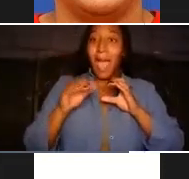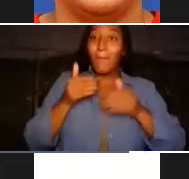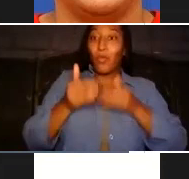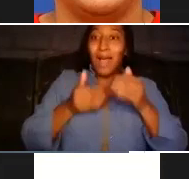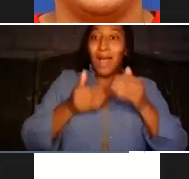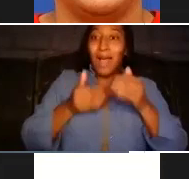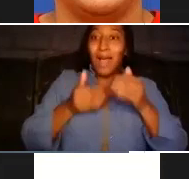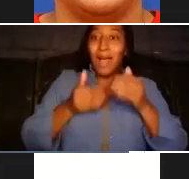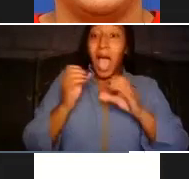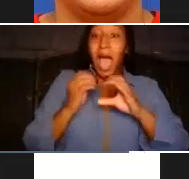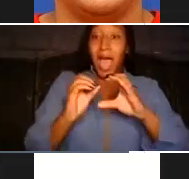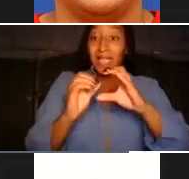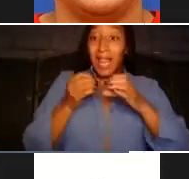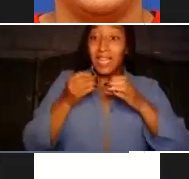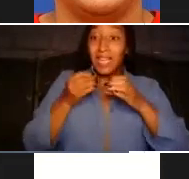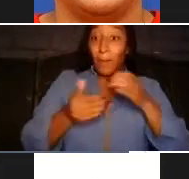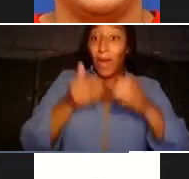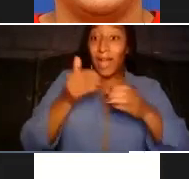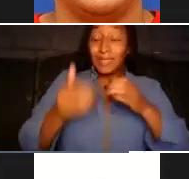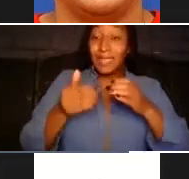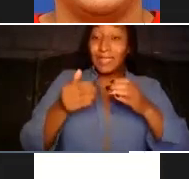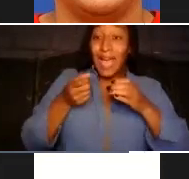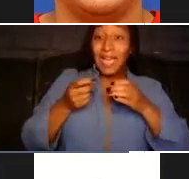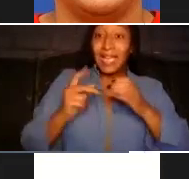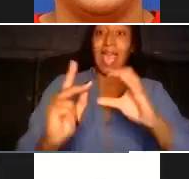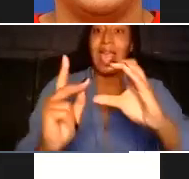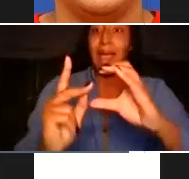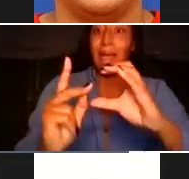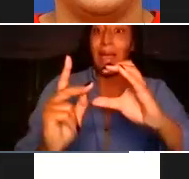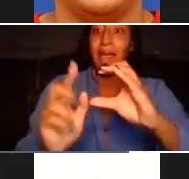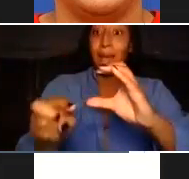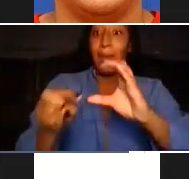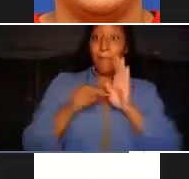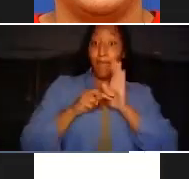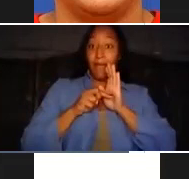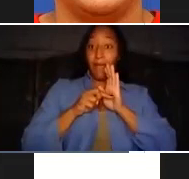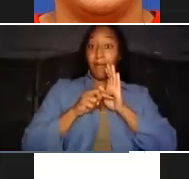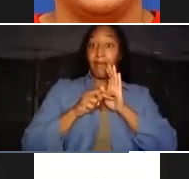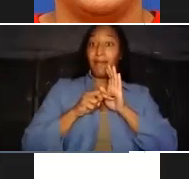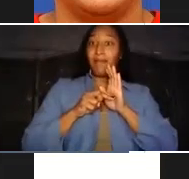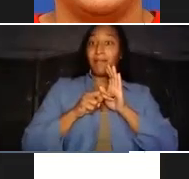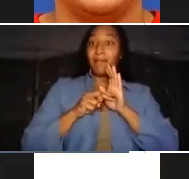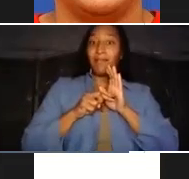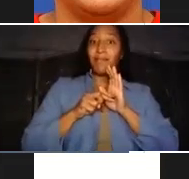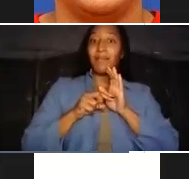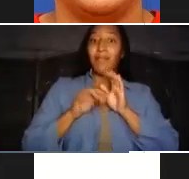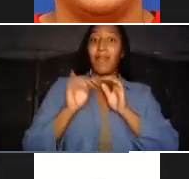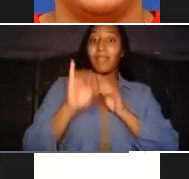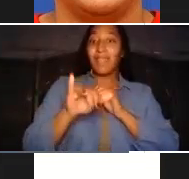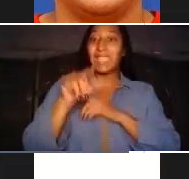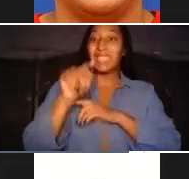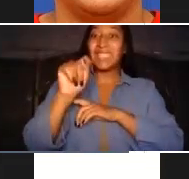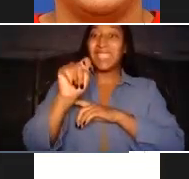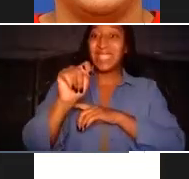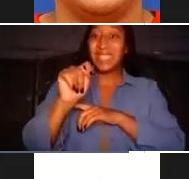to repeat itself, that's the period, all right? And so this idea of period